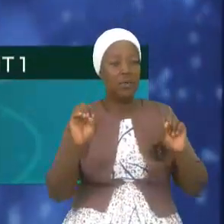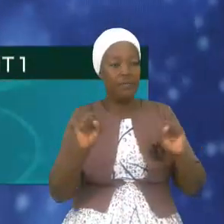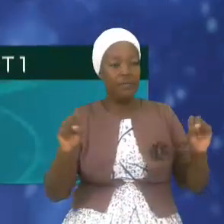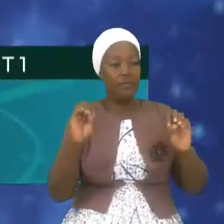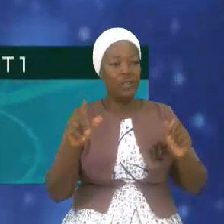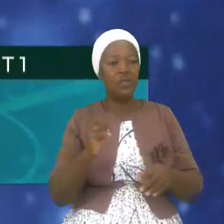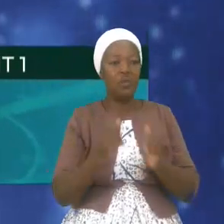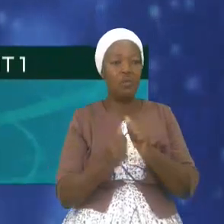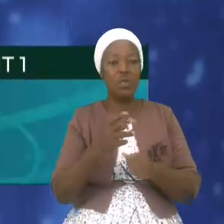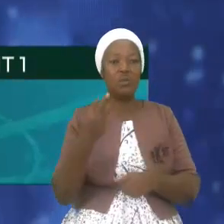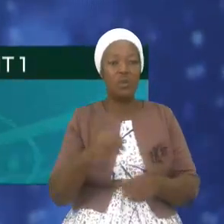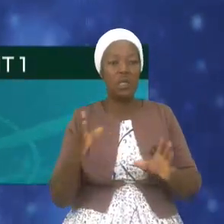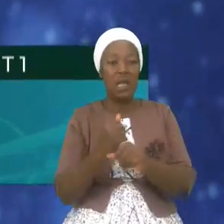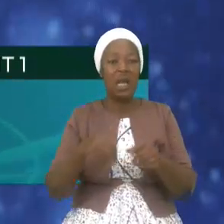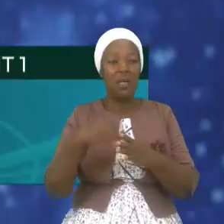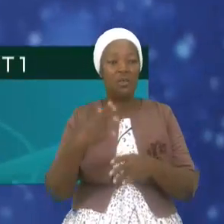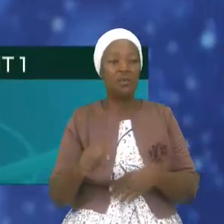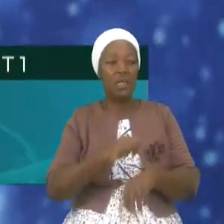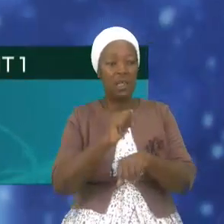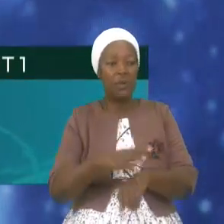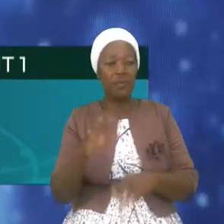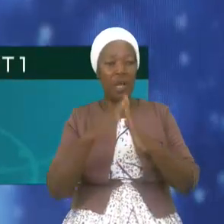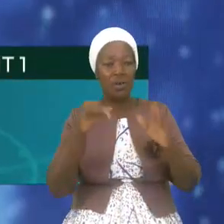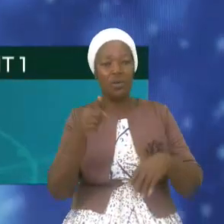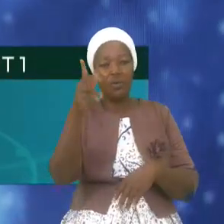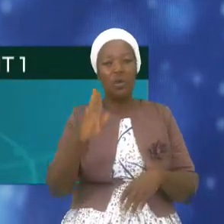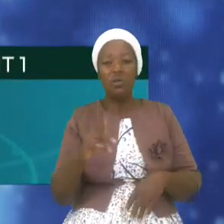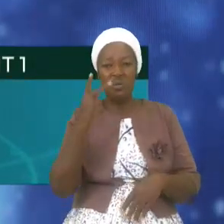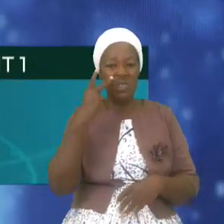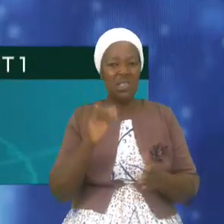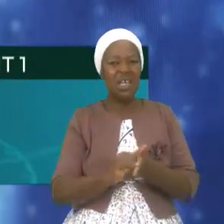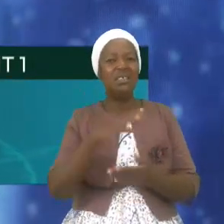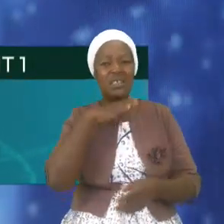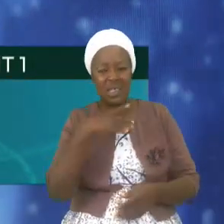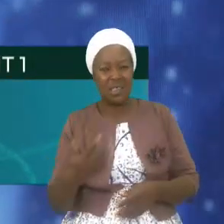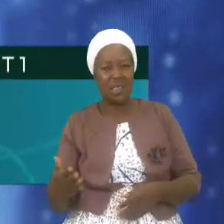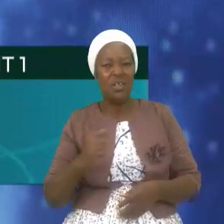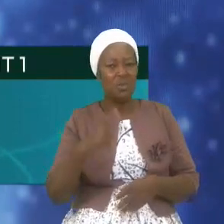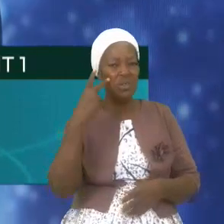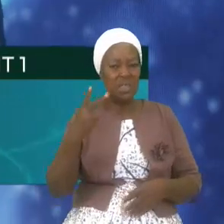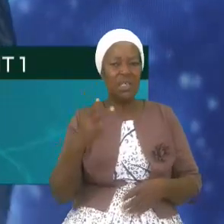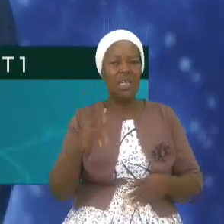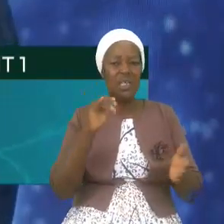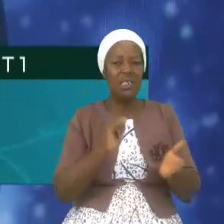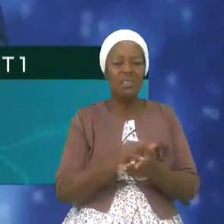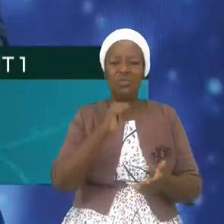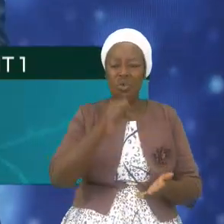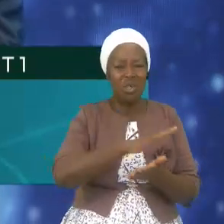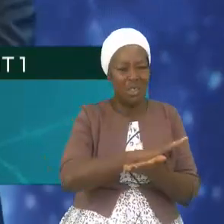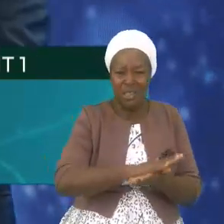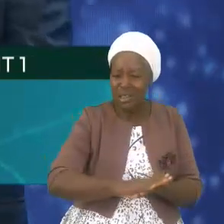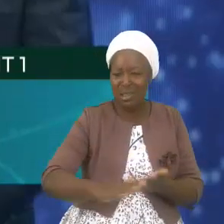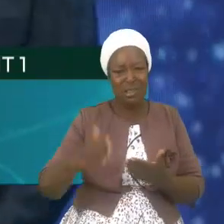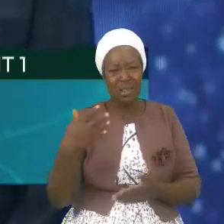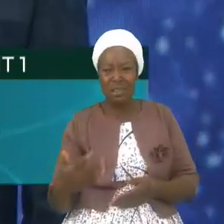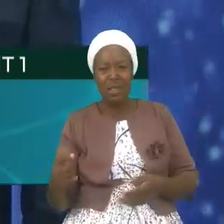the profanity? Can you see the indecency? Can you see all the evil that the man did? But